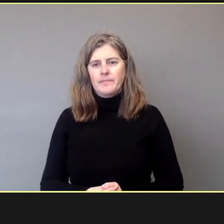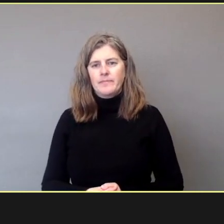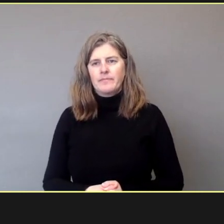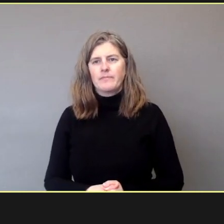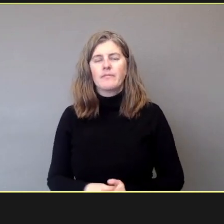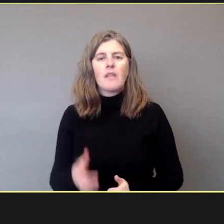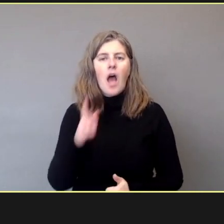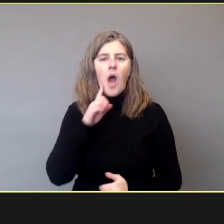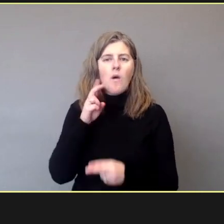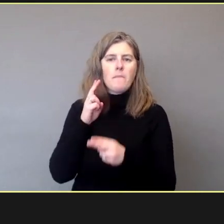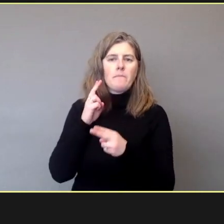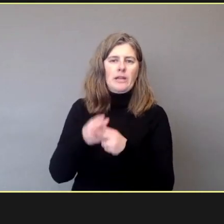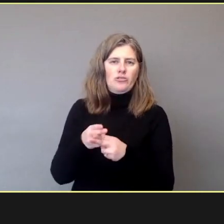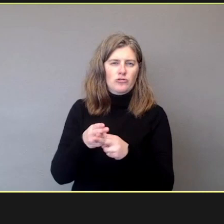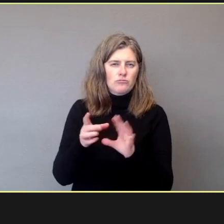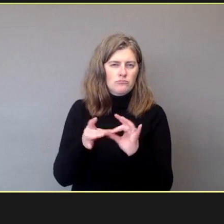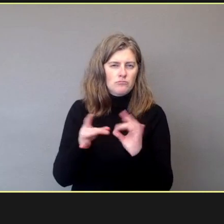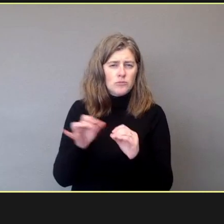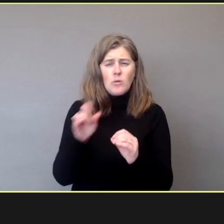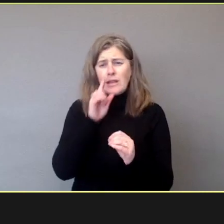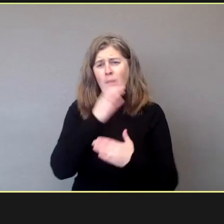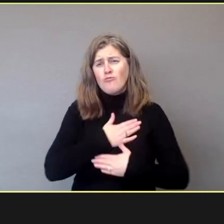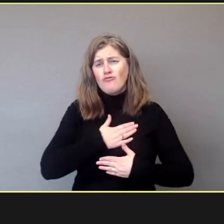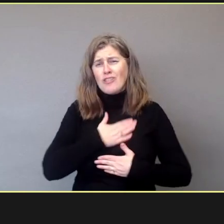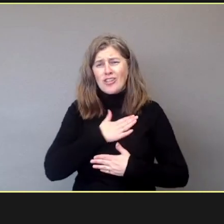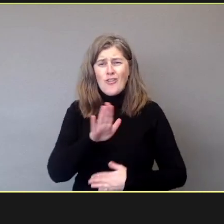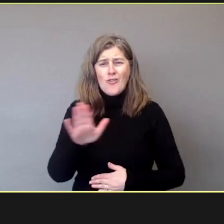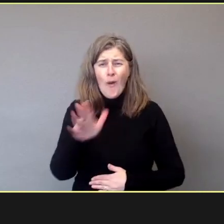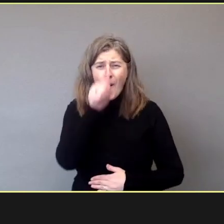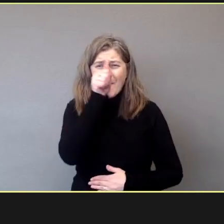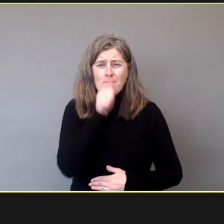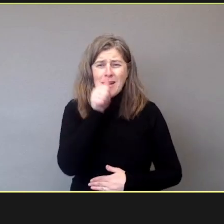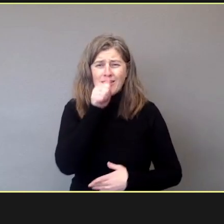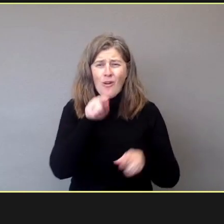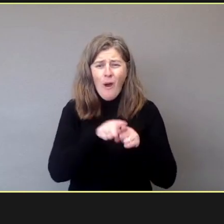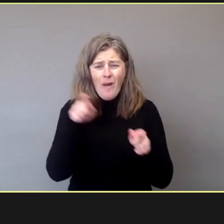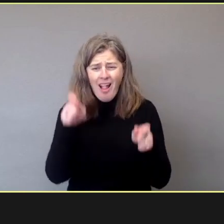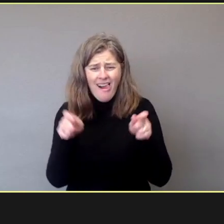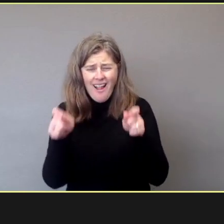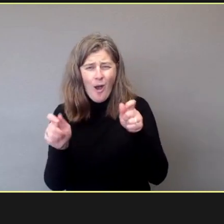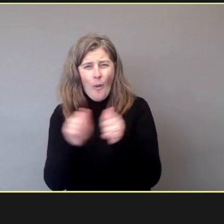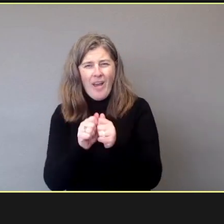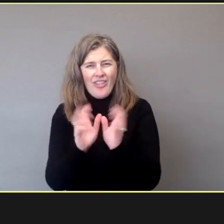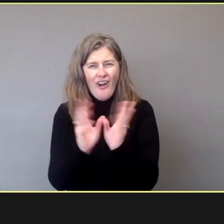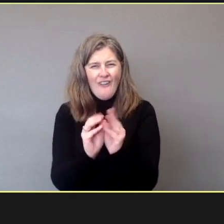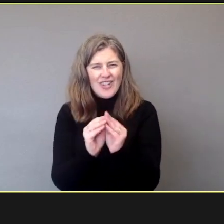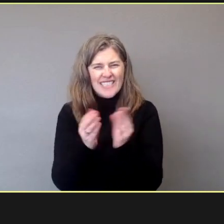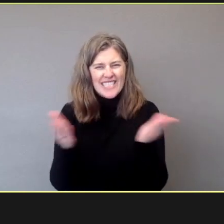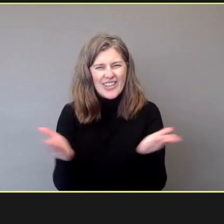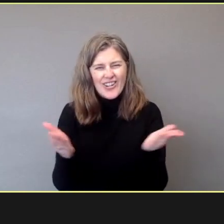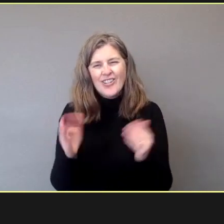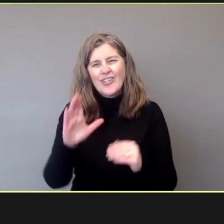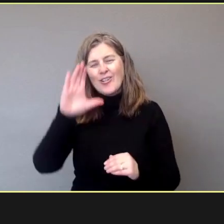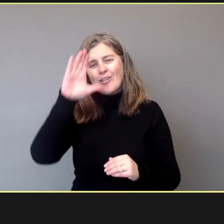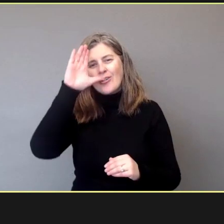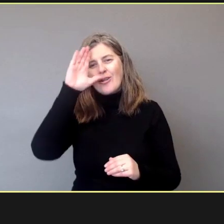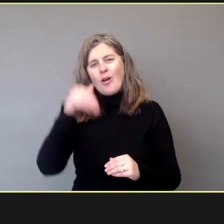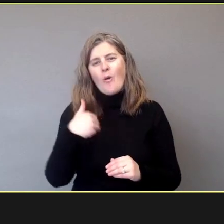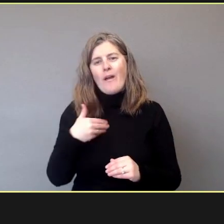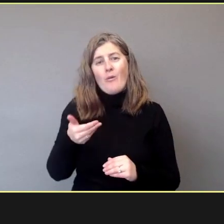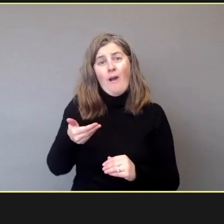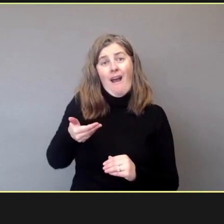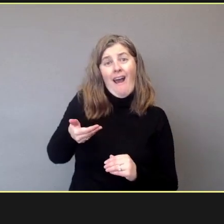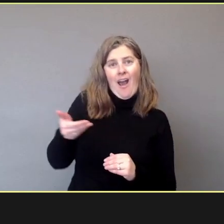too, we really appreciate your patience as things evolve here. We do have, we're bringing on some new people